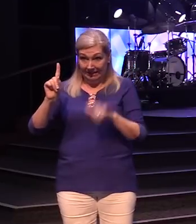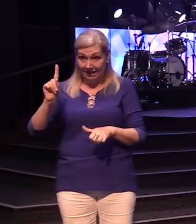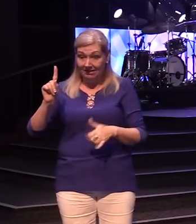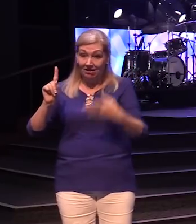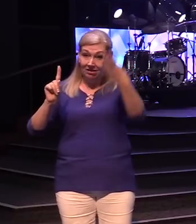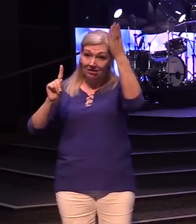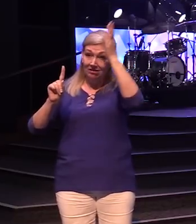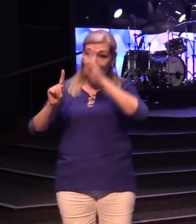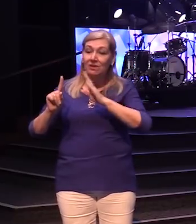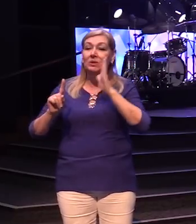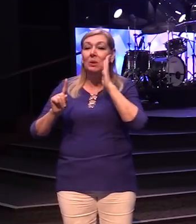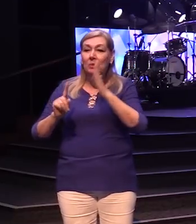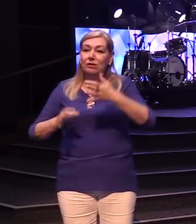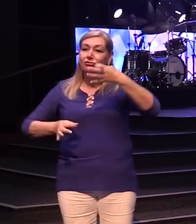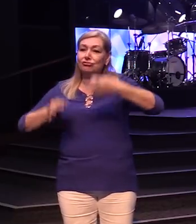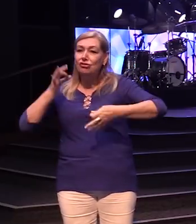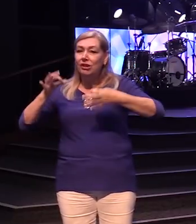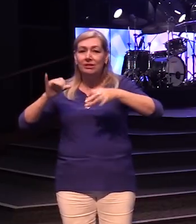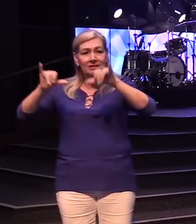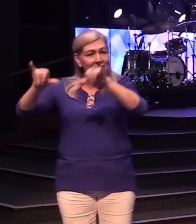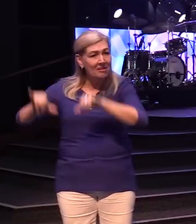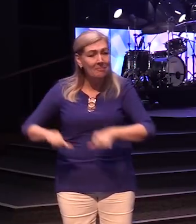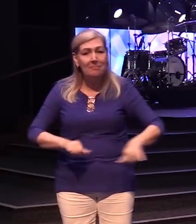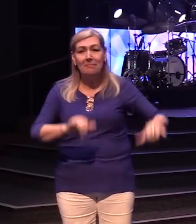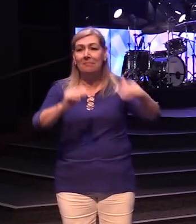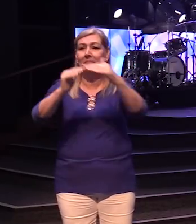God's judgment upon the nations of the earth.